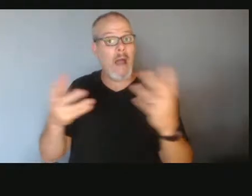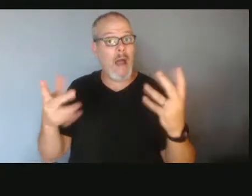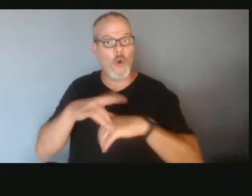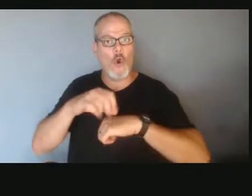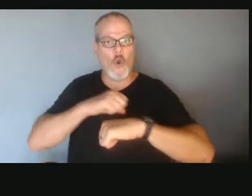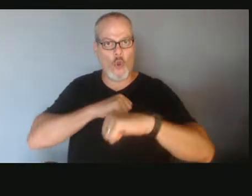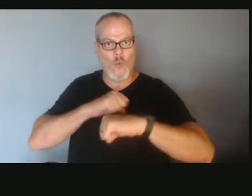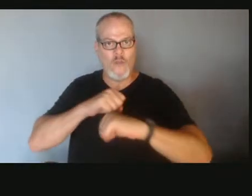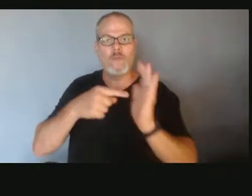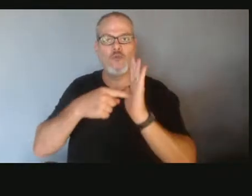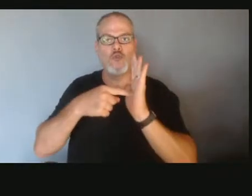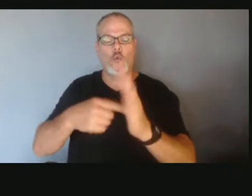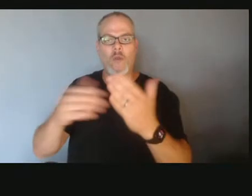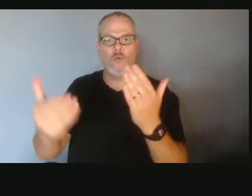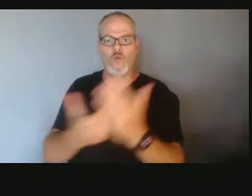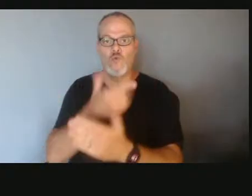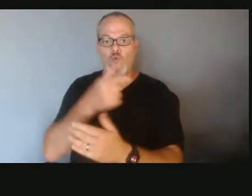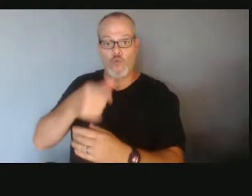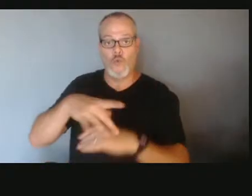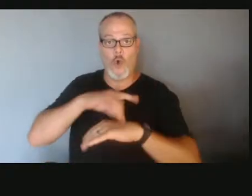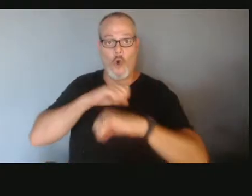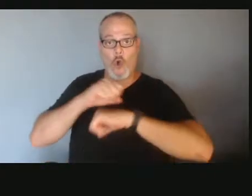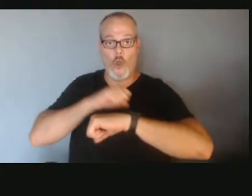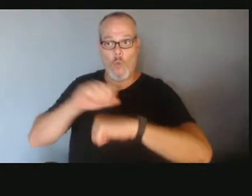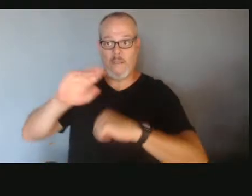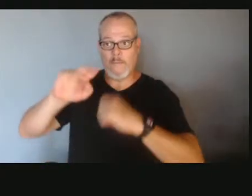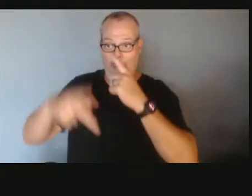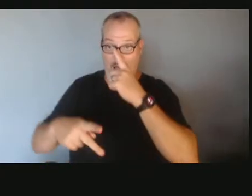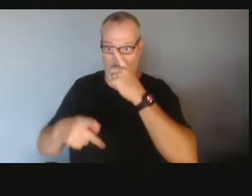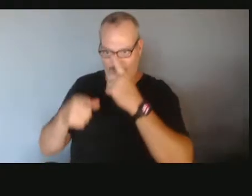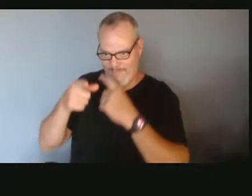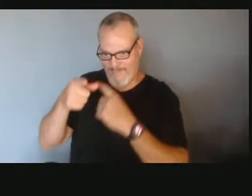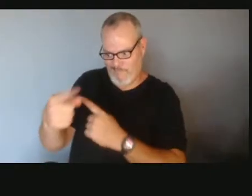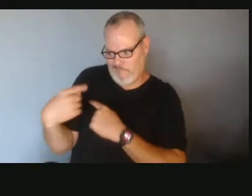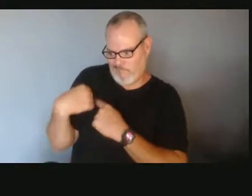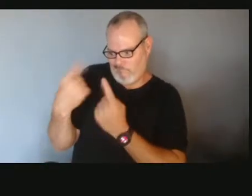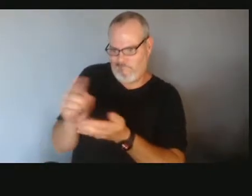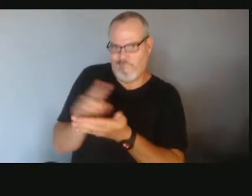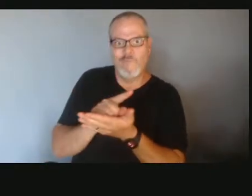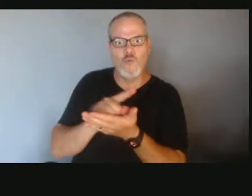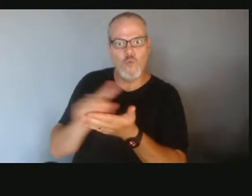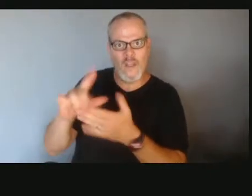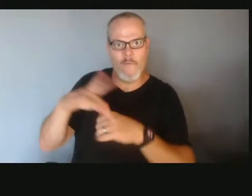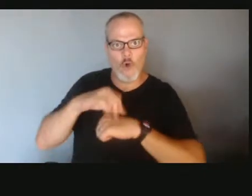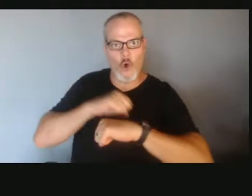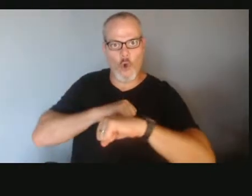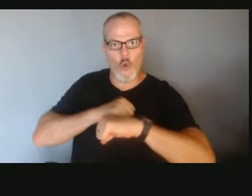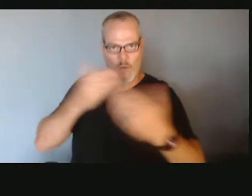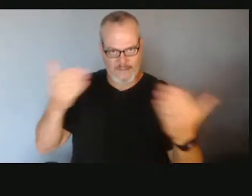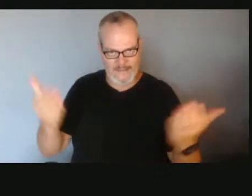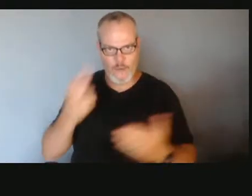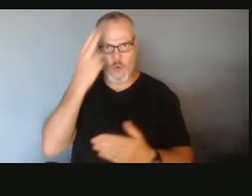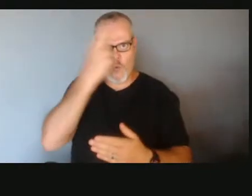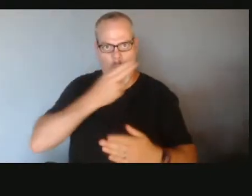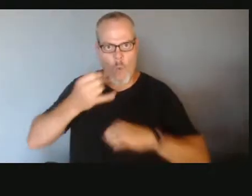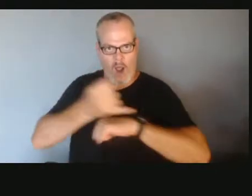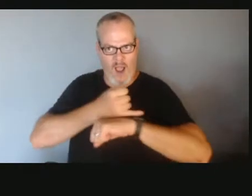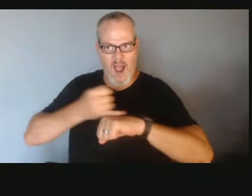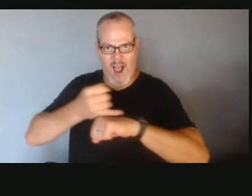pull up the earthquakes map here. This is the last week of earthquakes on Hawaii Island, colored by